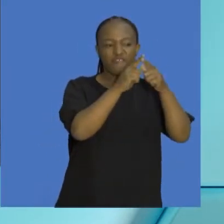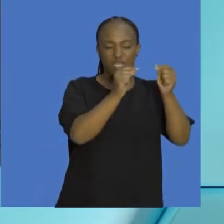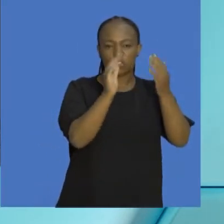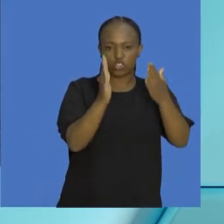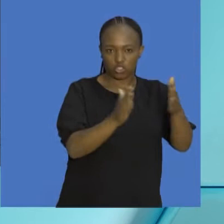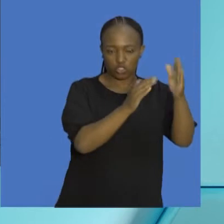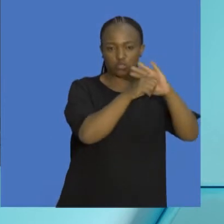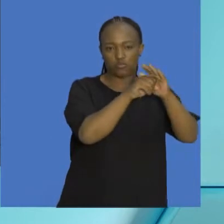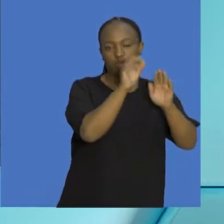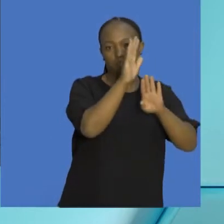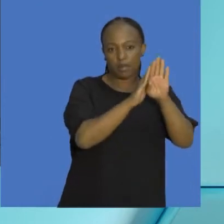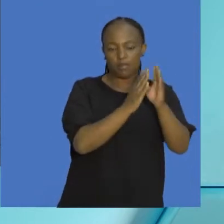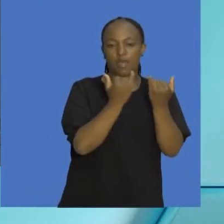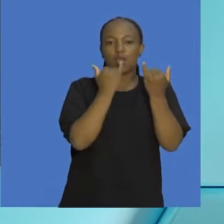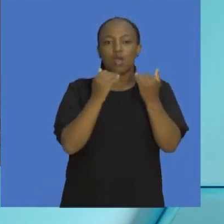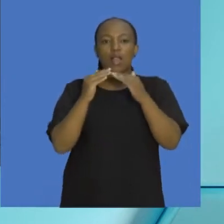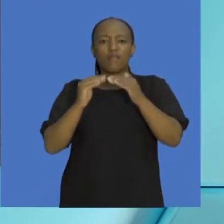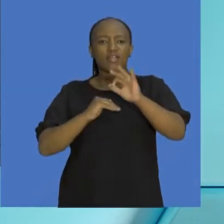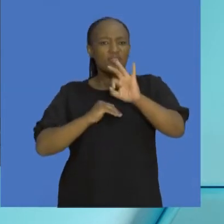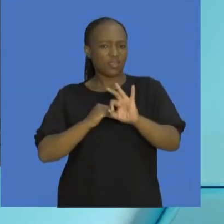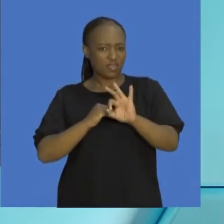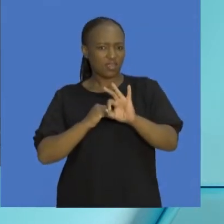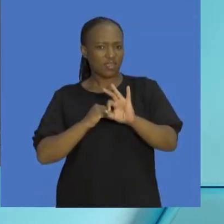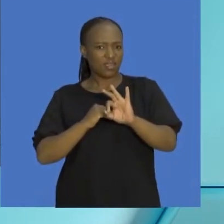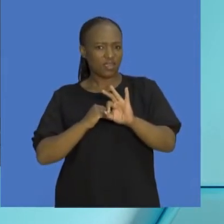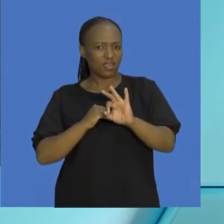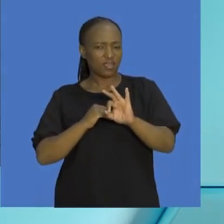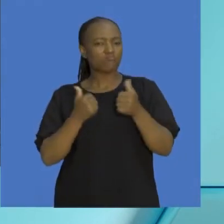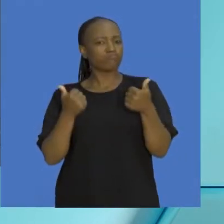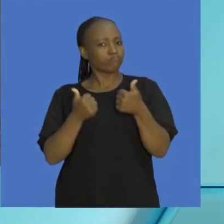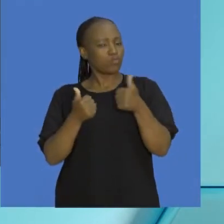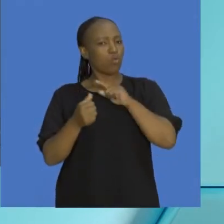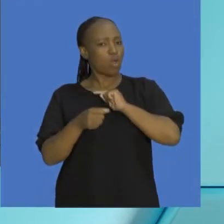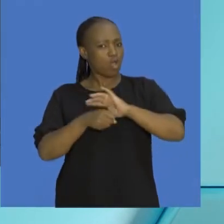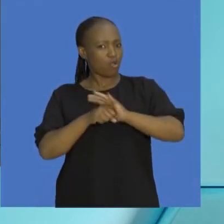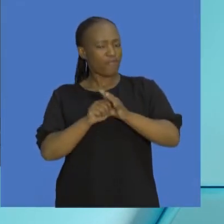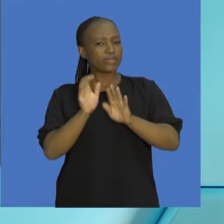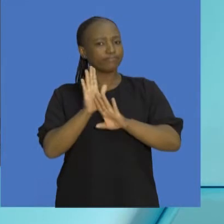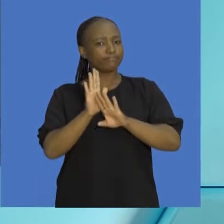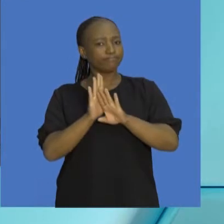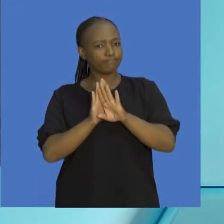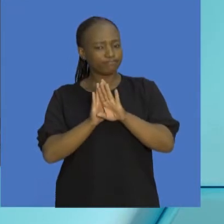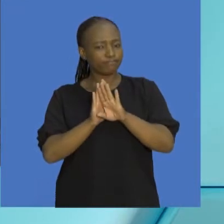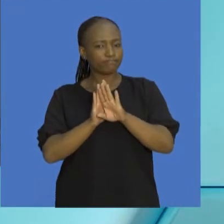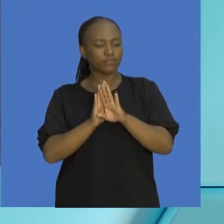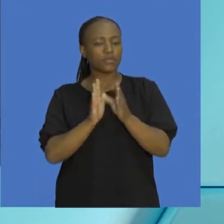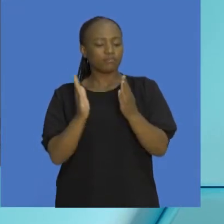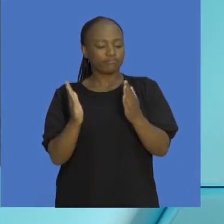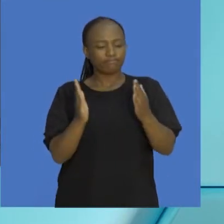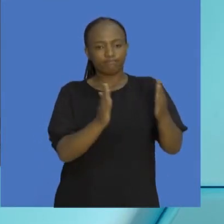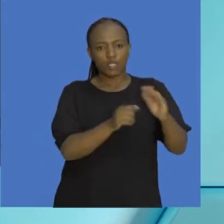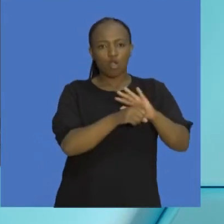We're actually on level 3 lockdown. Then the second wave was